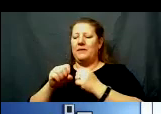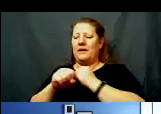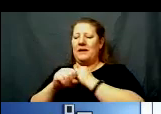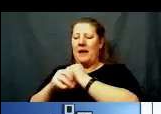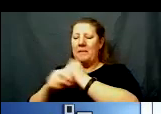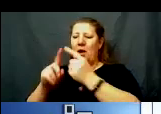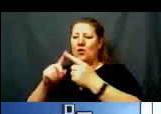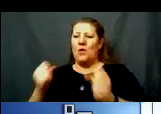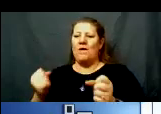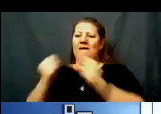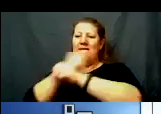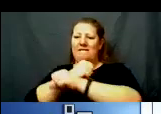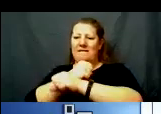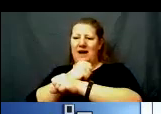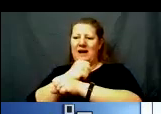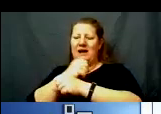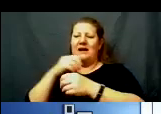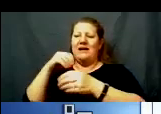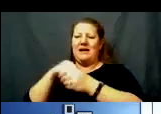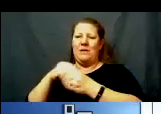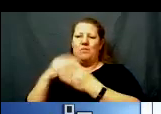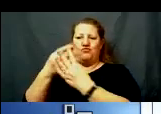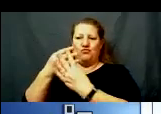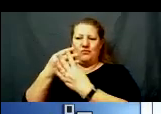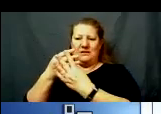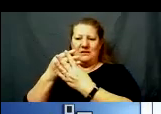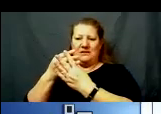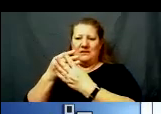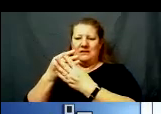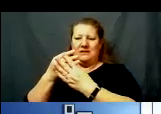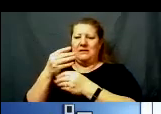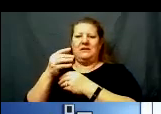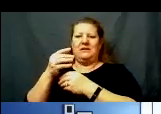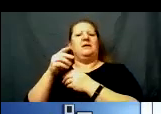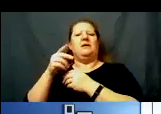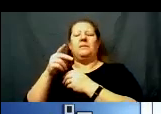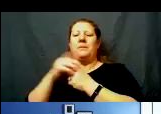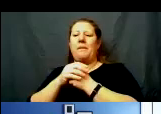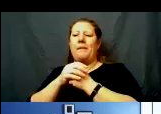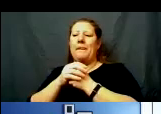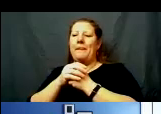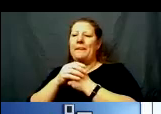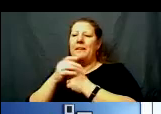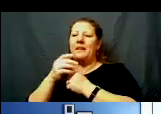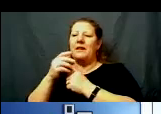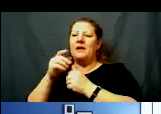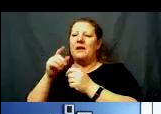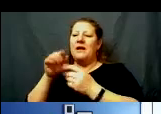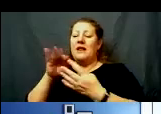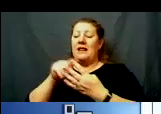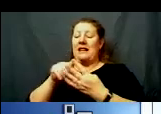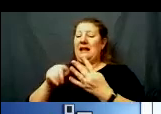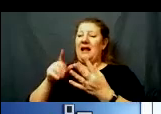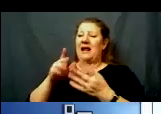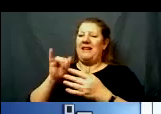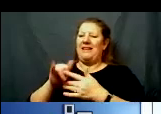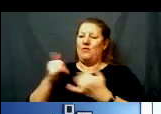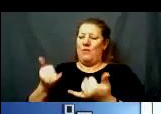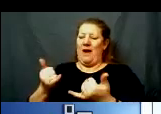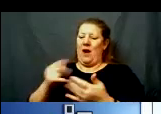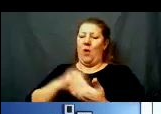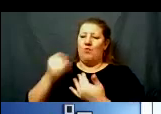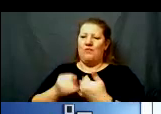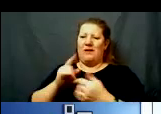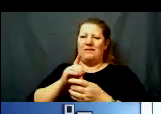many partners, community-based partners, that we are working with in this multi-year project to, again, translate this